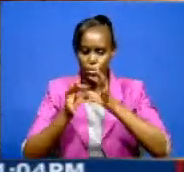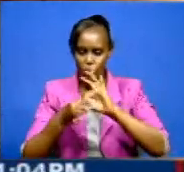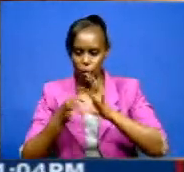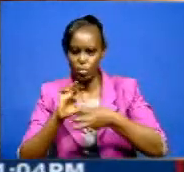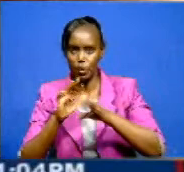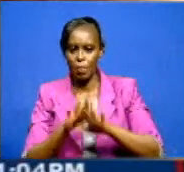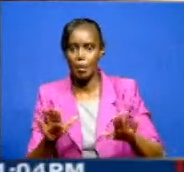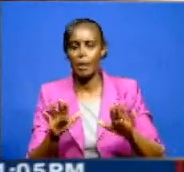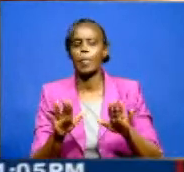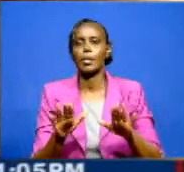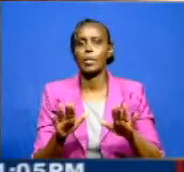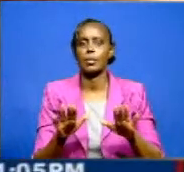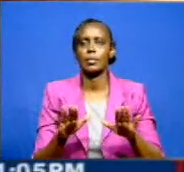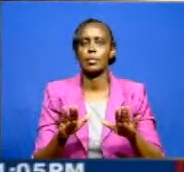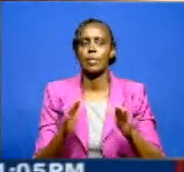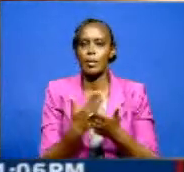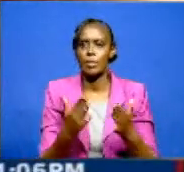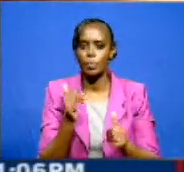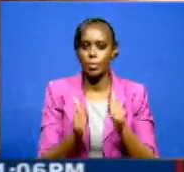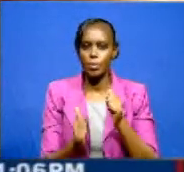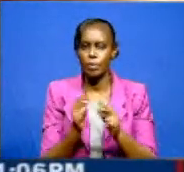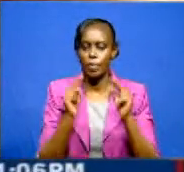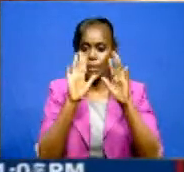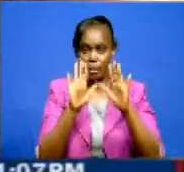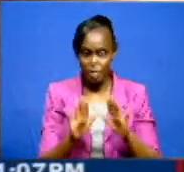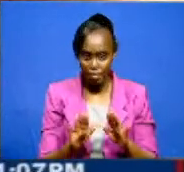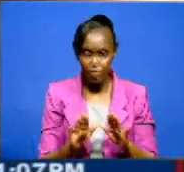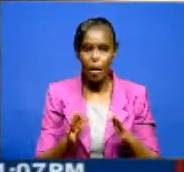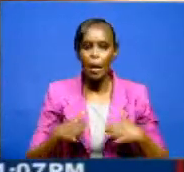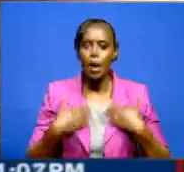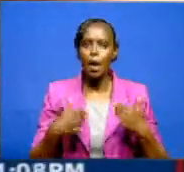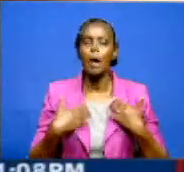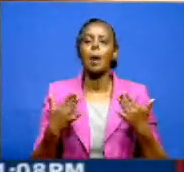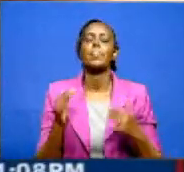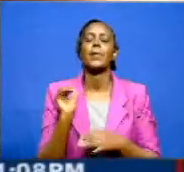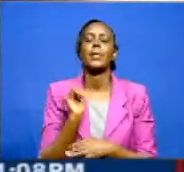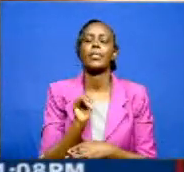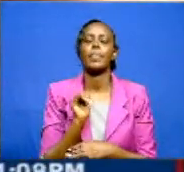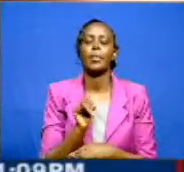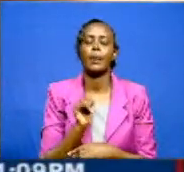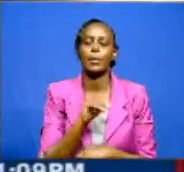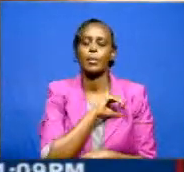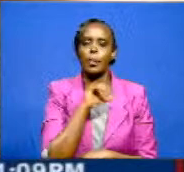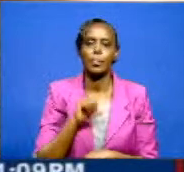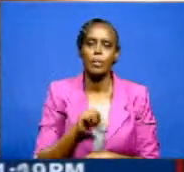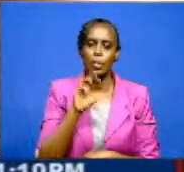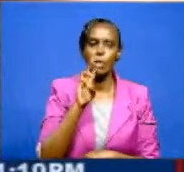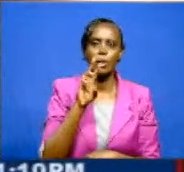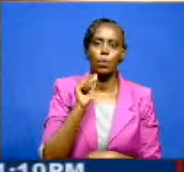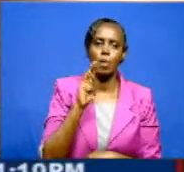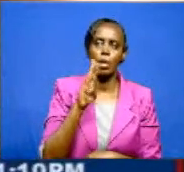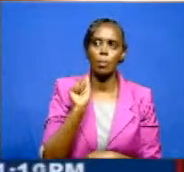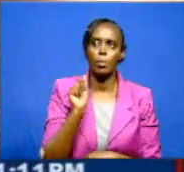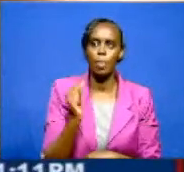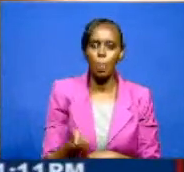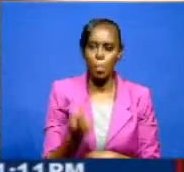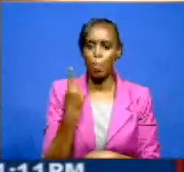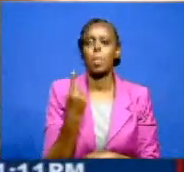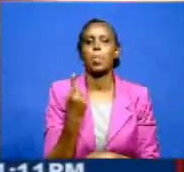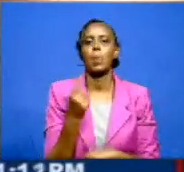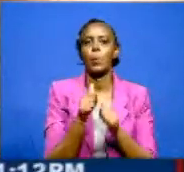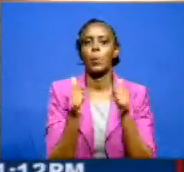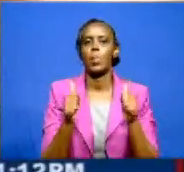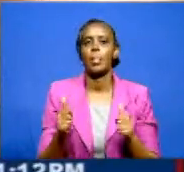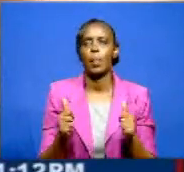the markets. So that is something which is extremely important, and I'm very happy that Senator Wambua has raised it